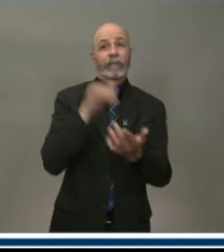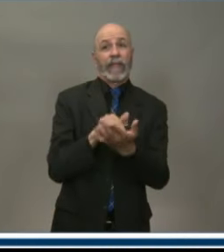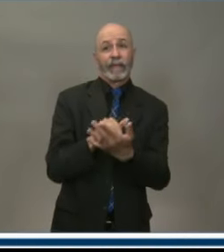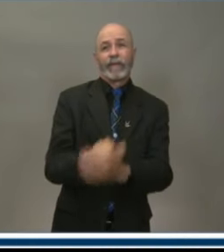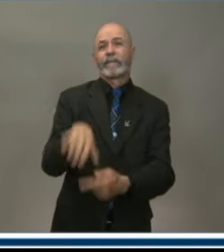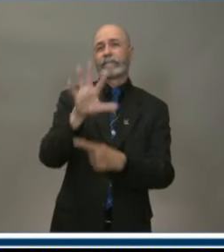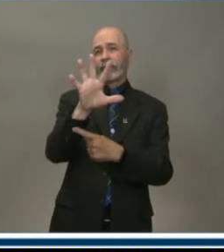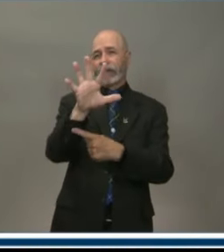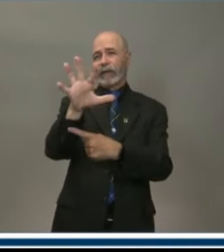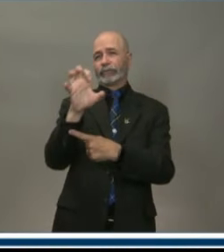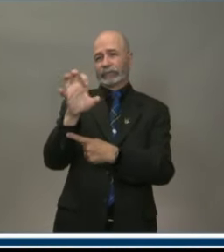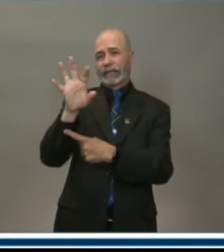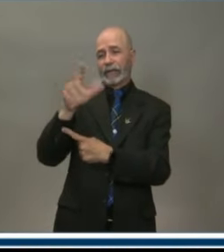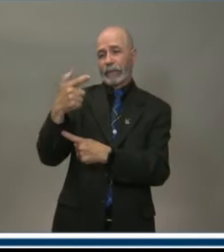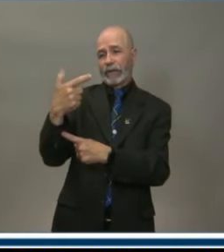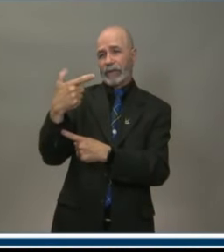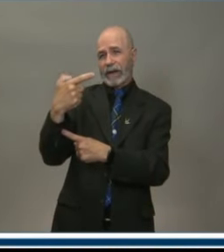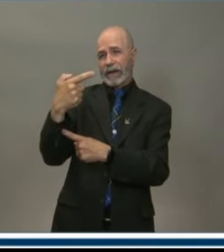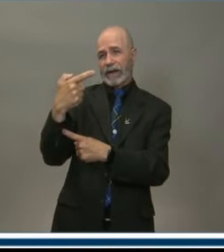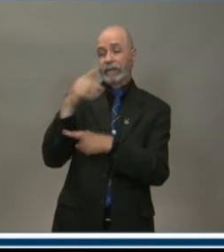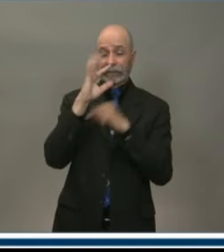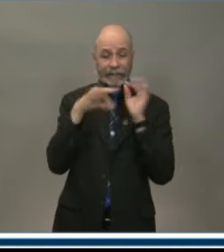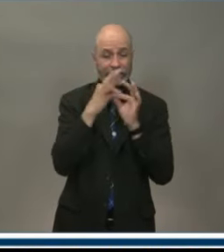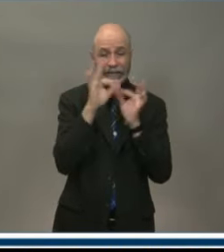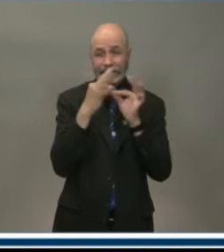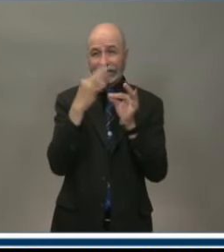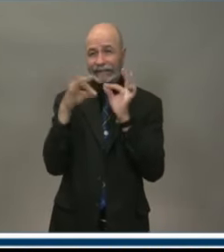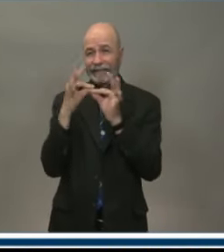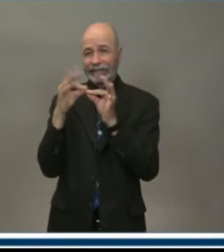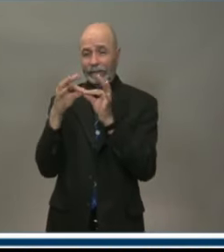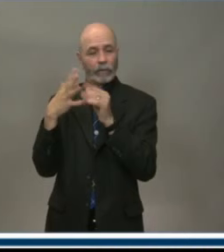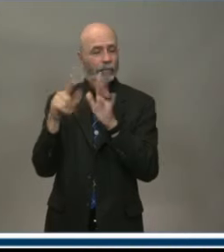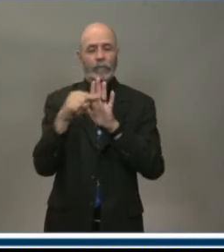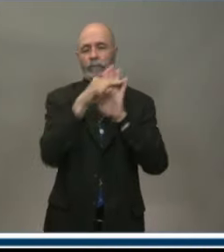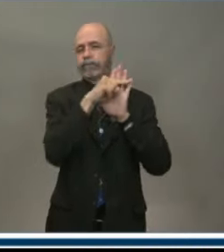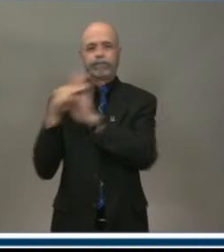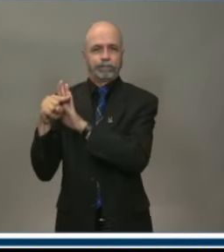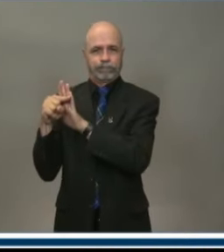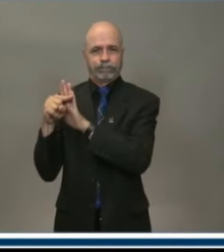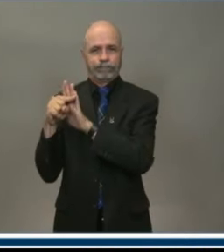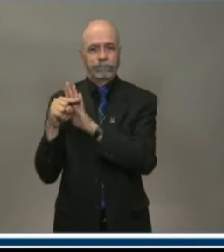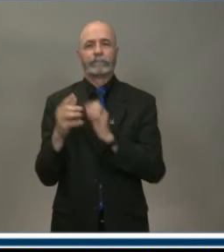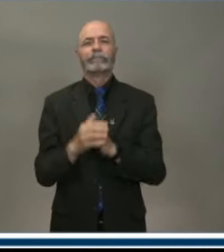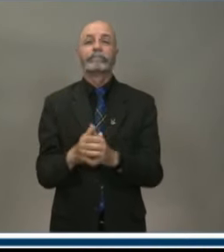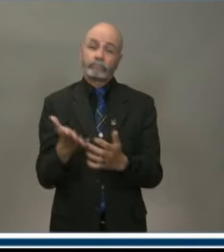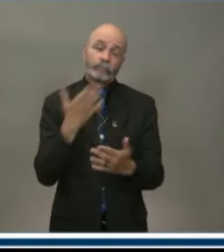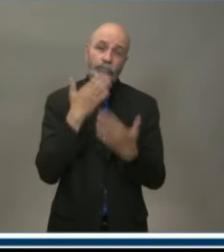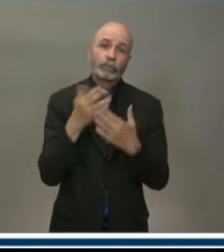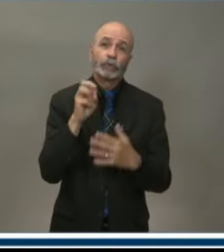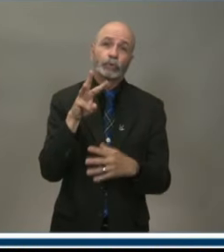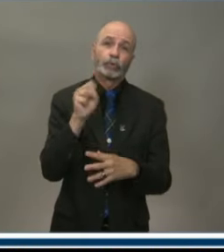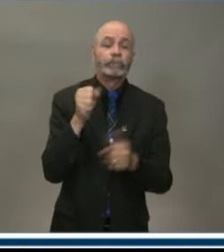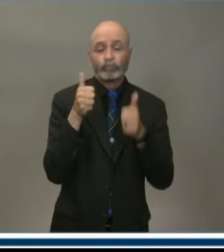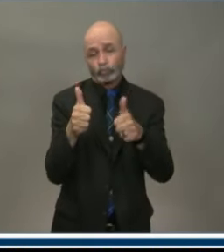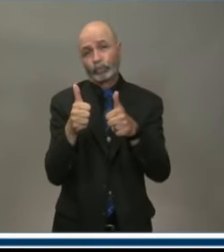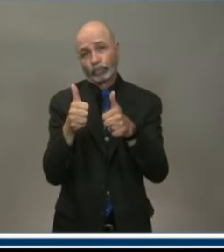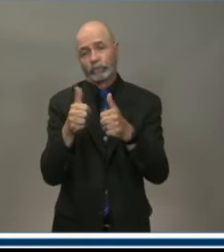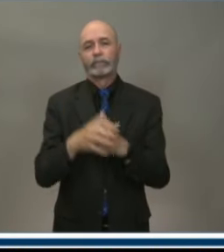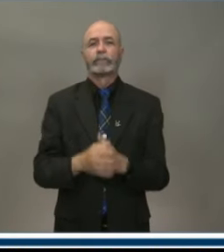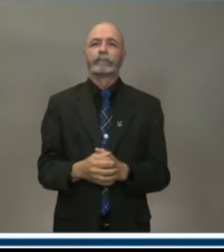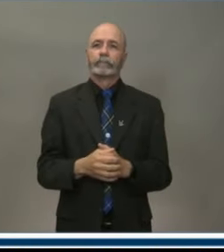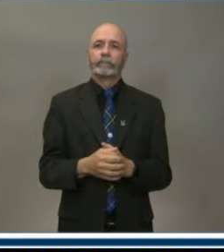24,521 Nova Scotians who have been tested and have had negative results, which is really good news. We have